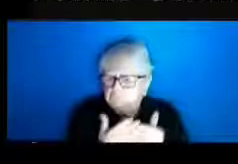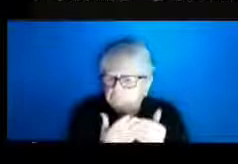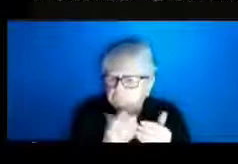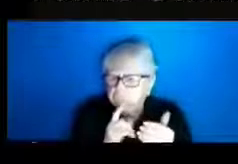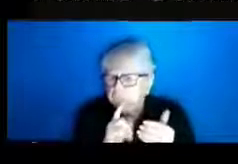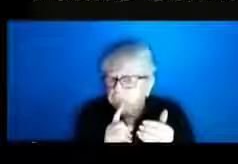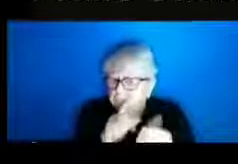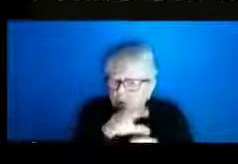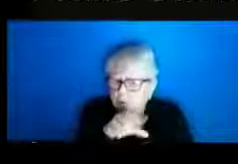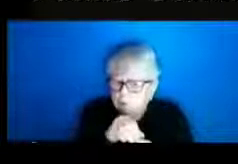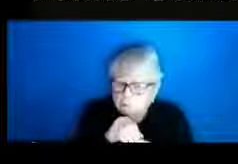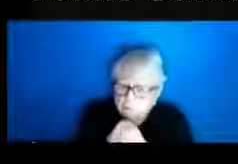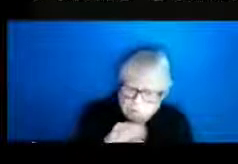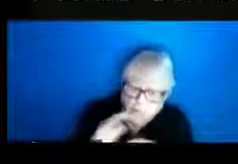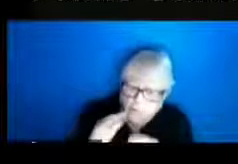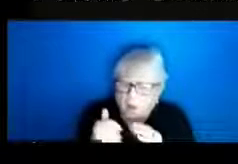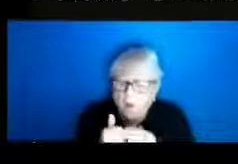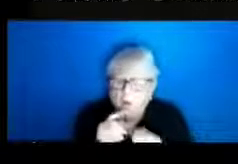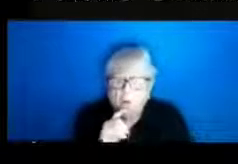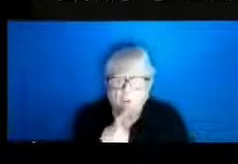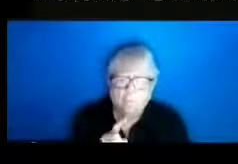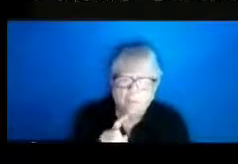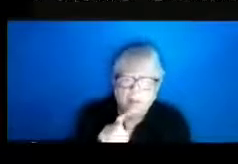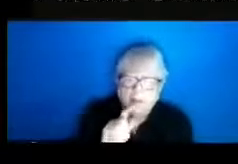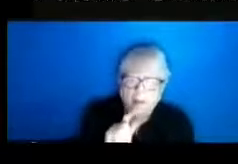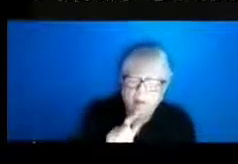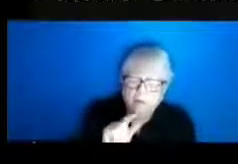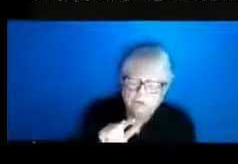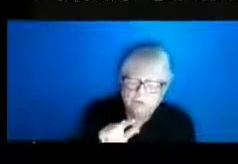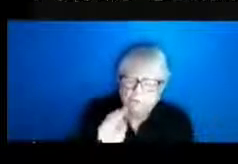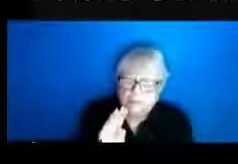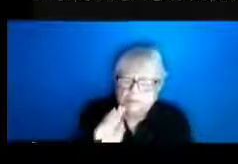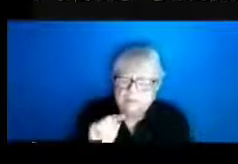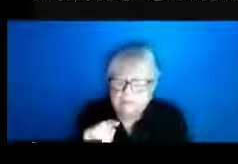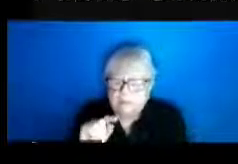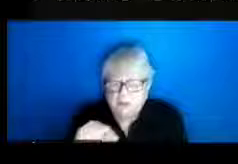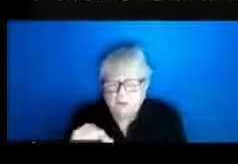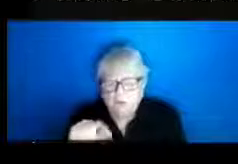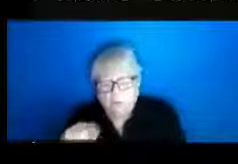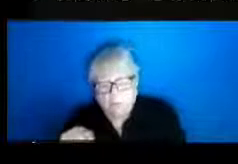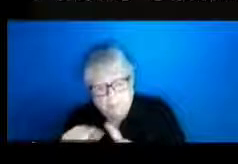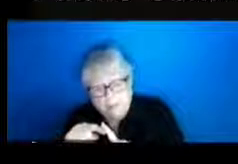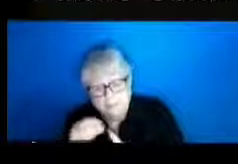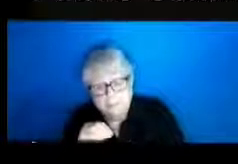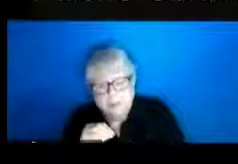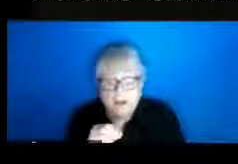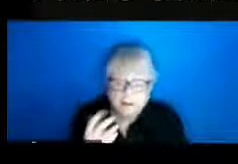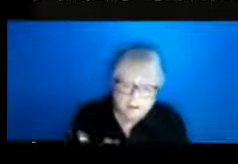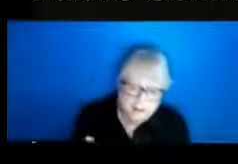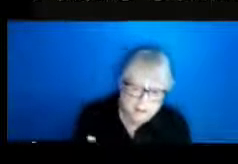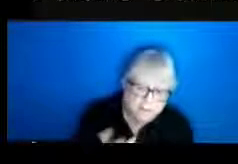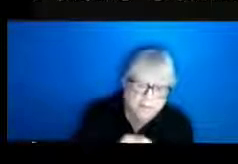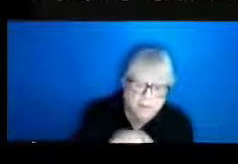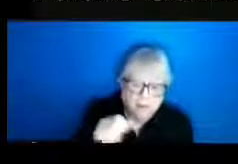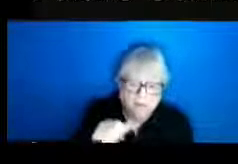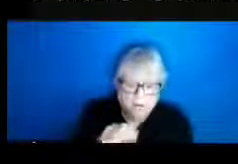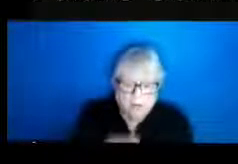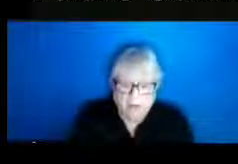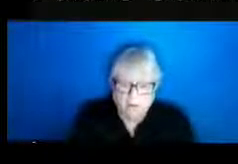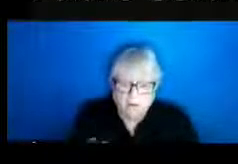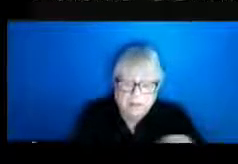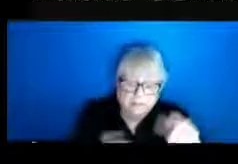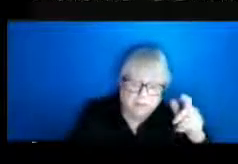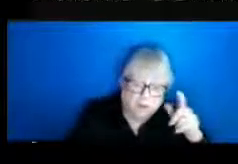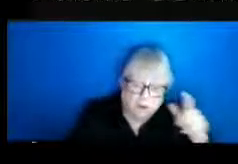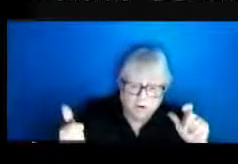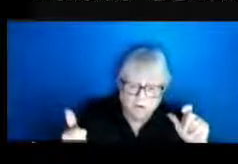encapsulates pretty much the entire LGBTQ plus concentration here. But of course, Alameda County is a little bit larger than one congressional district. So there